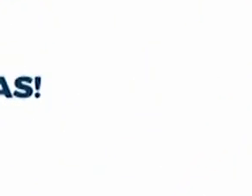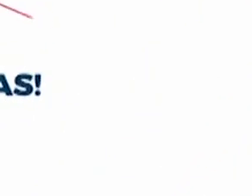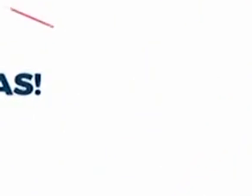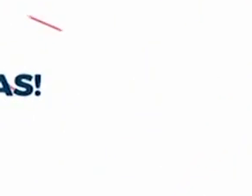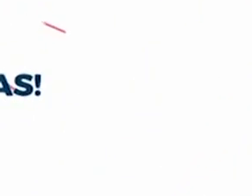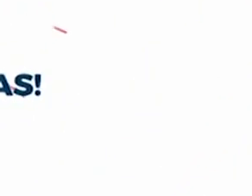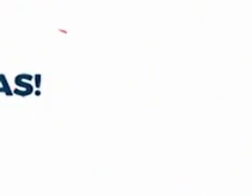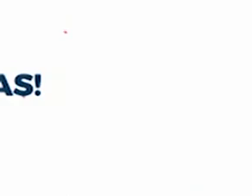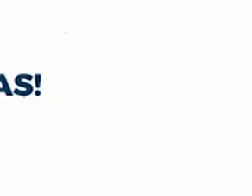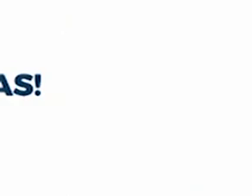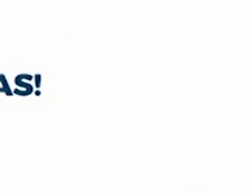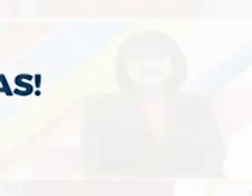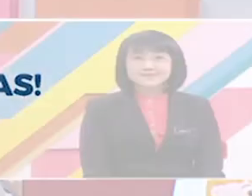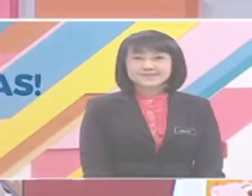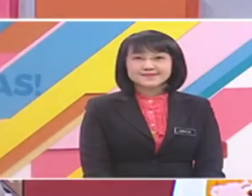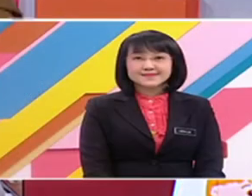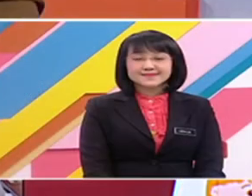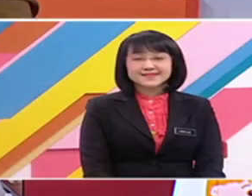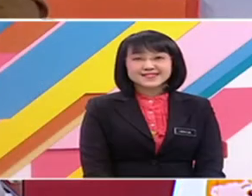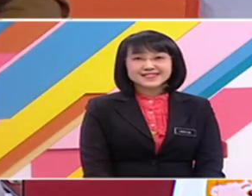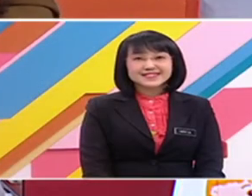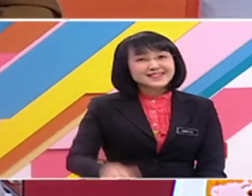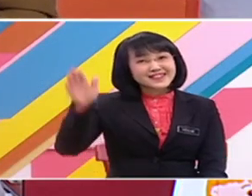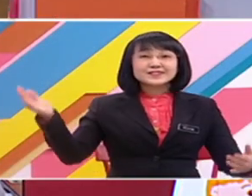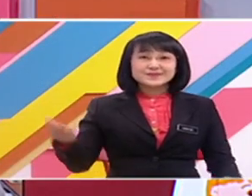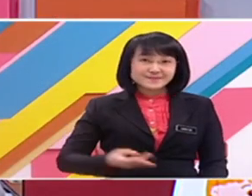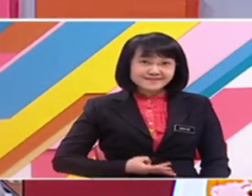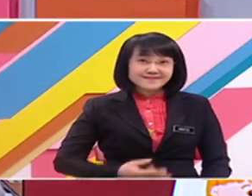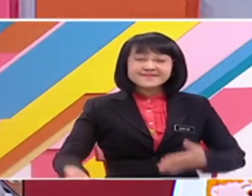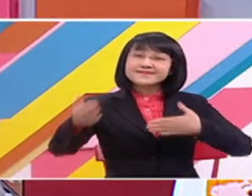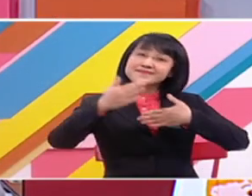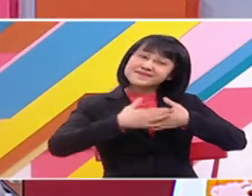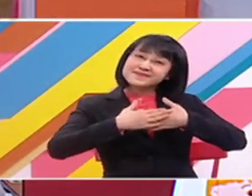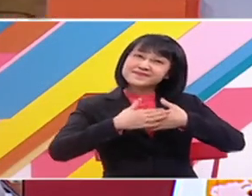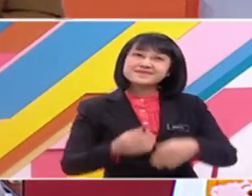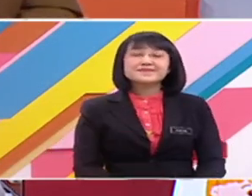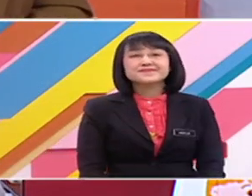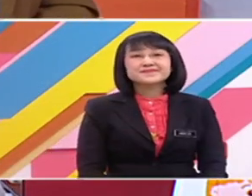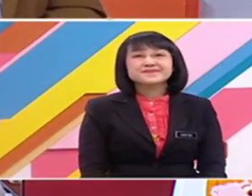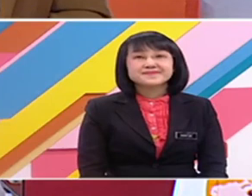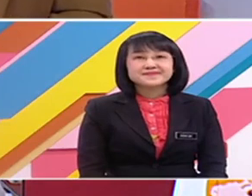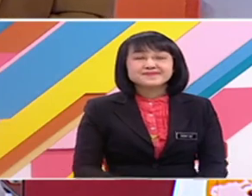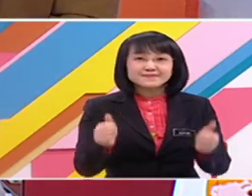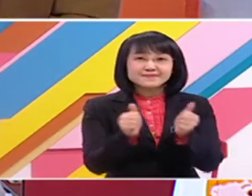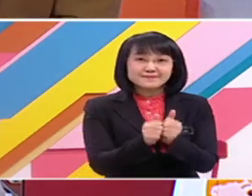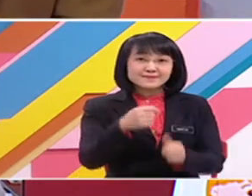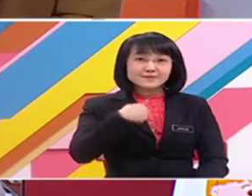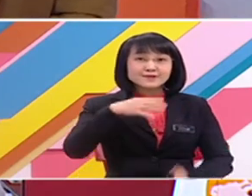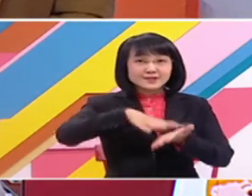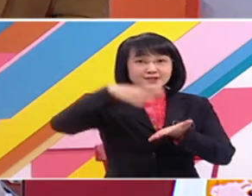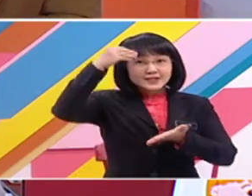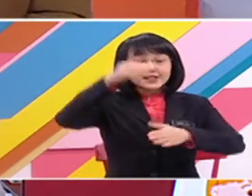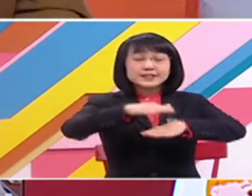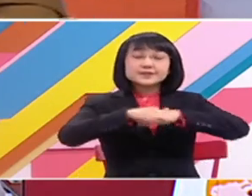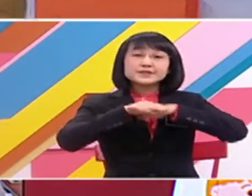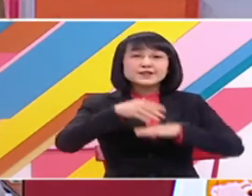DidikTV KPM. Hello and welcome back to DidikTV KPM. You're still with me learning Bahasa Inggris for